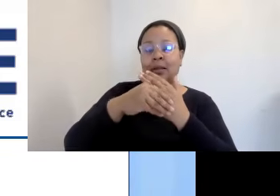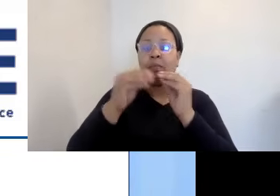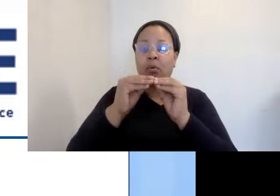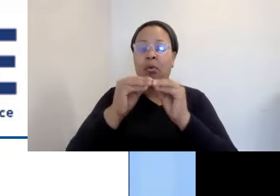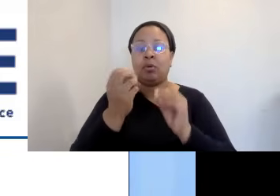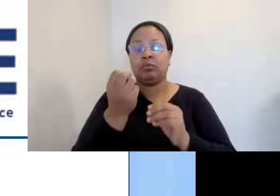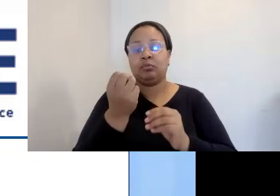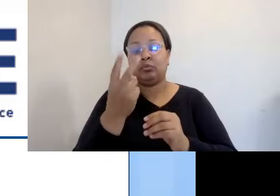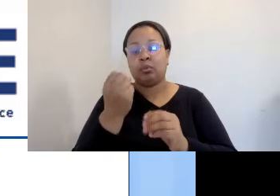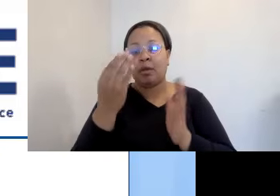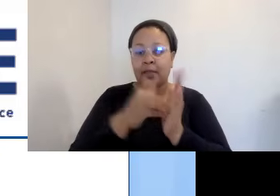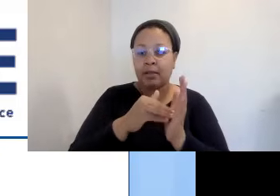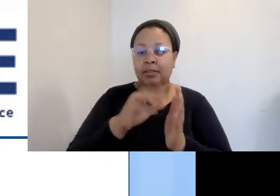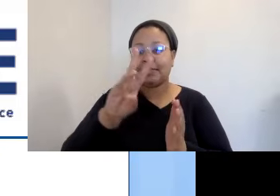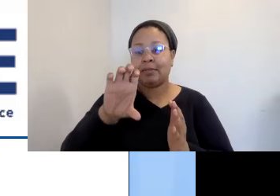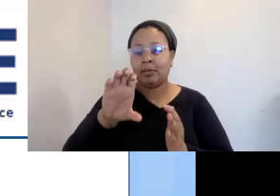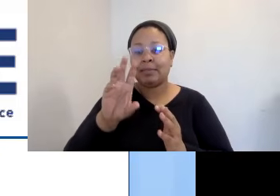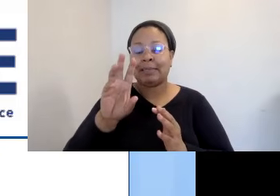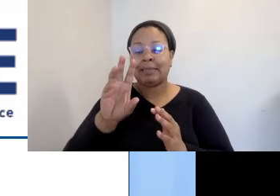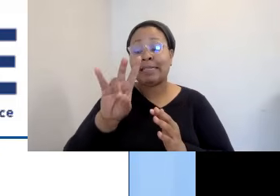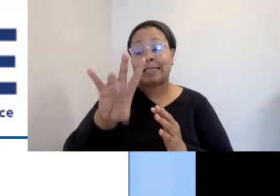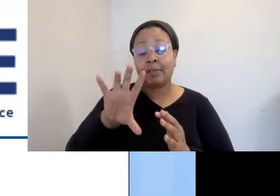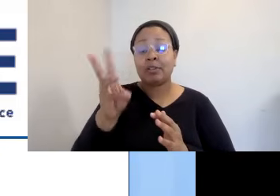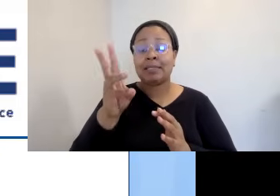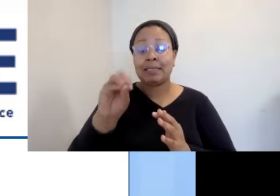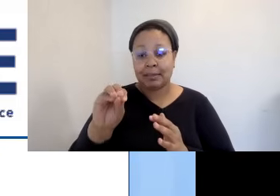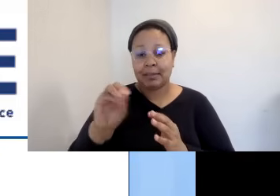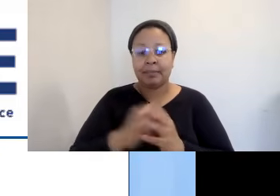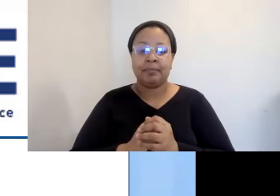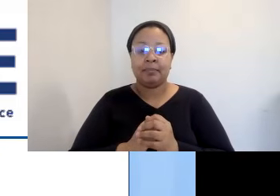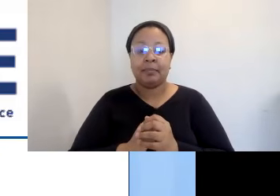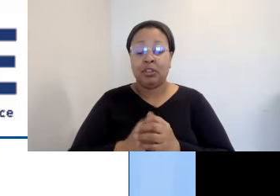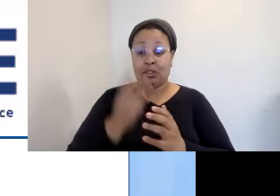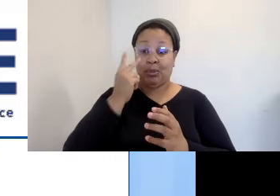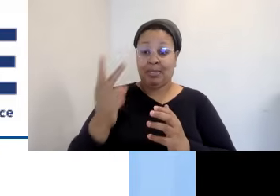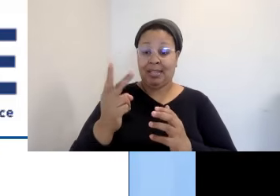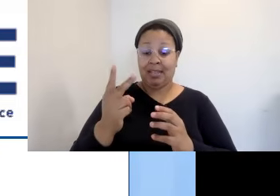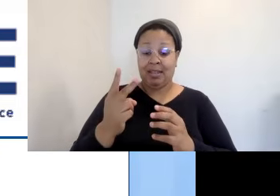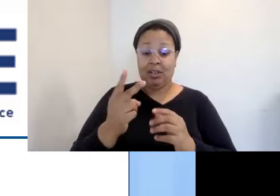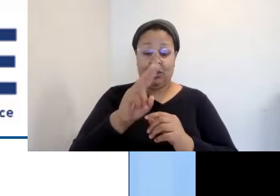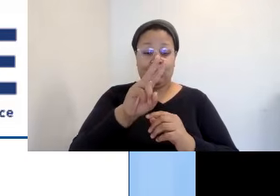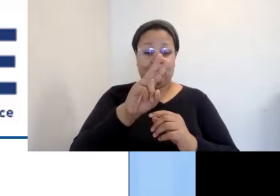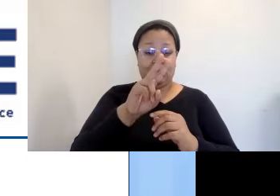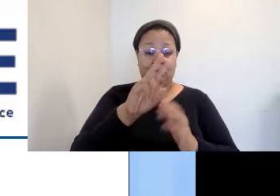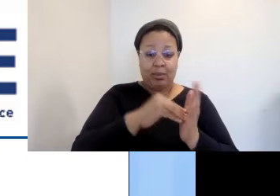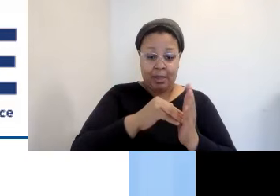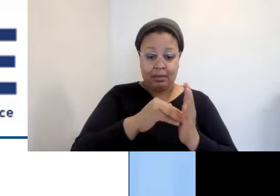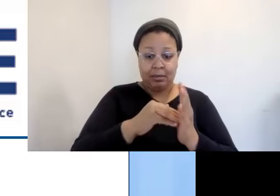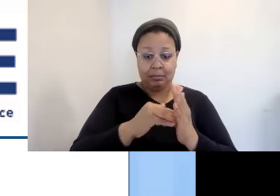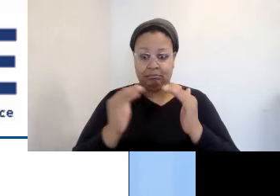$12,760 of their income. Once again, going over that, you go from 2,000 to 15,000 and possibly